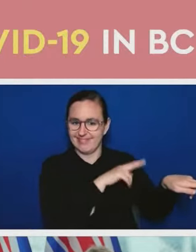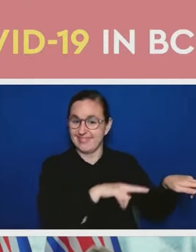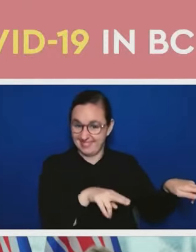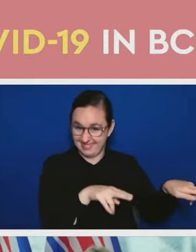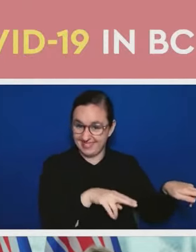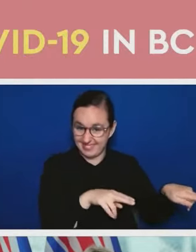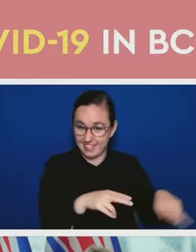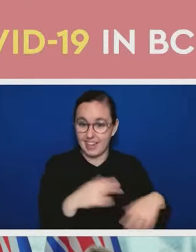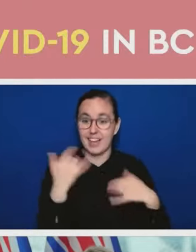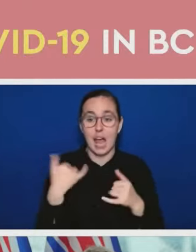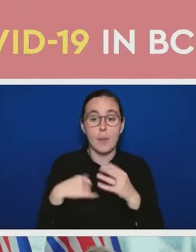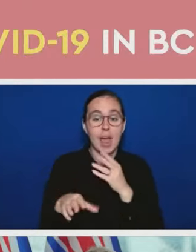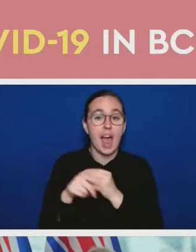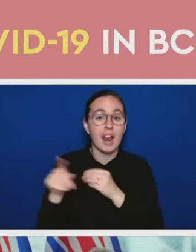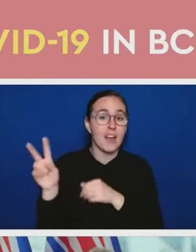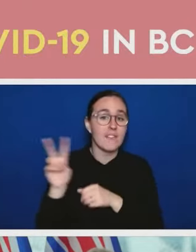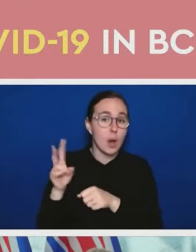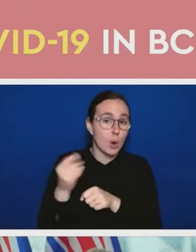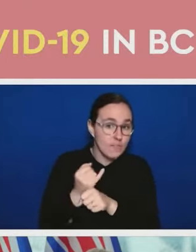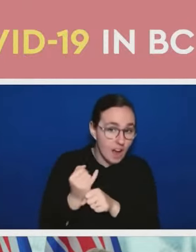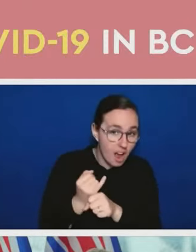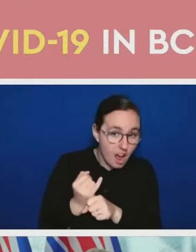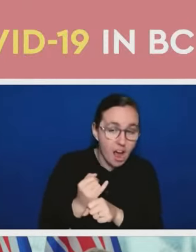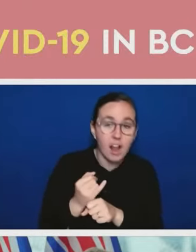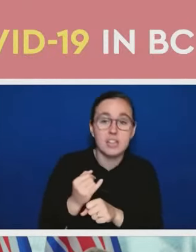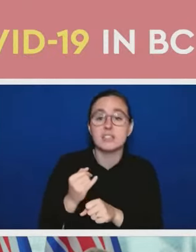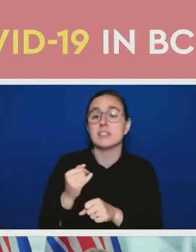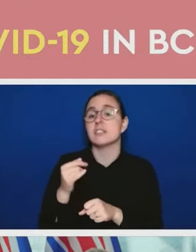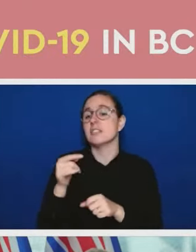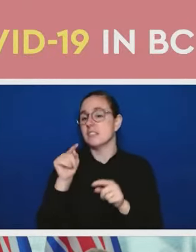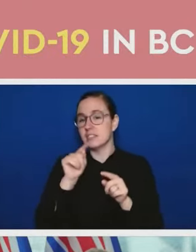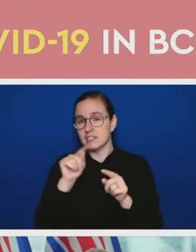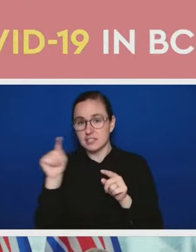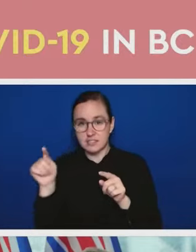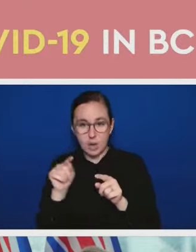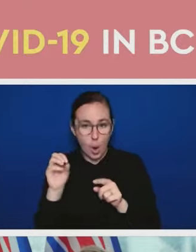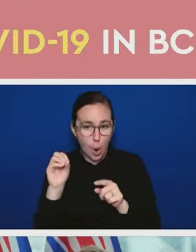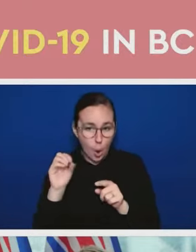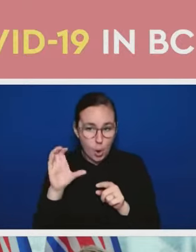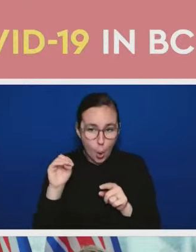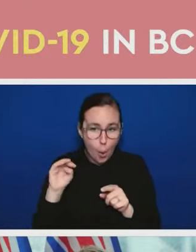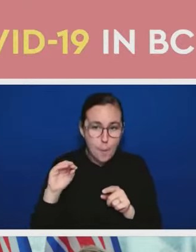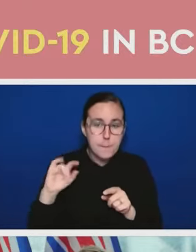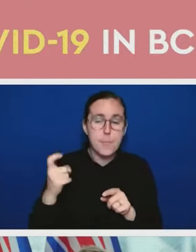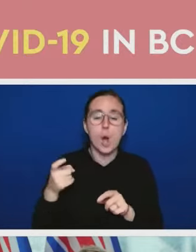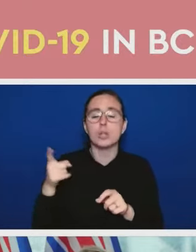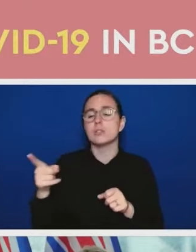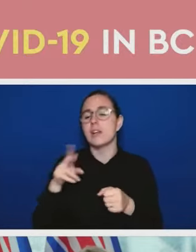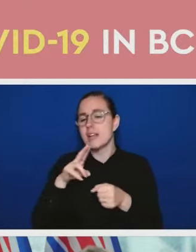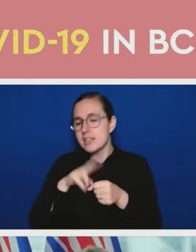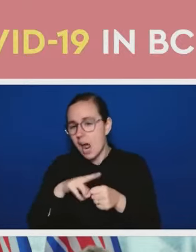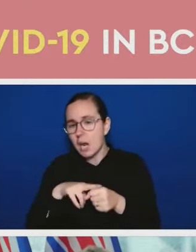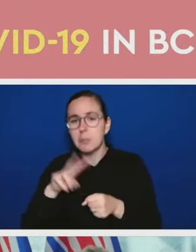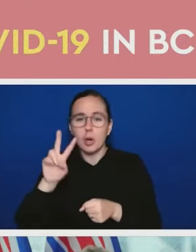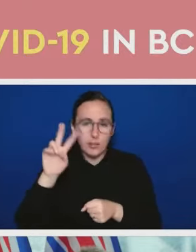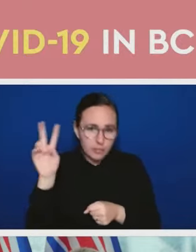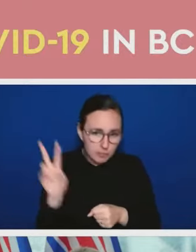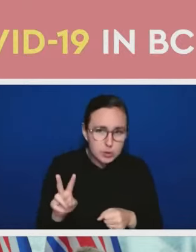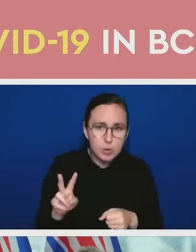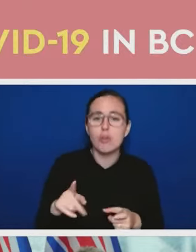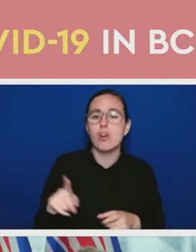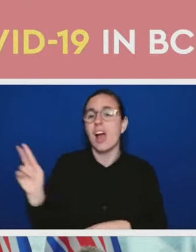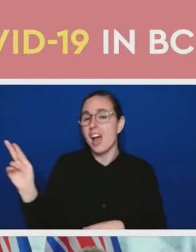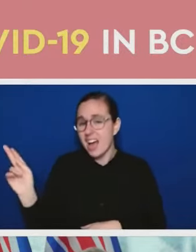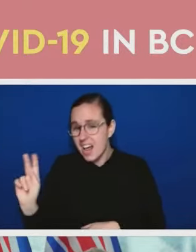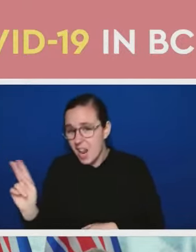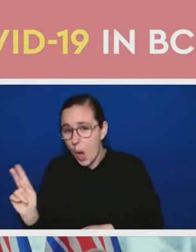and Nanaimo will be coming online in the next few weeks, as well as Kelowna, Nelson, and Kamloops by the end of,